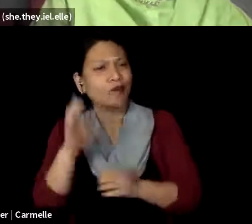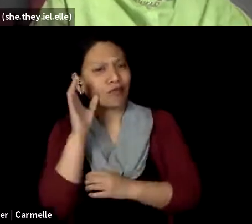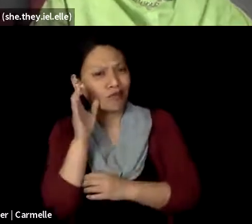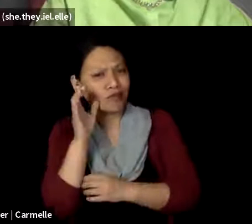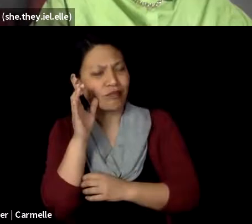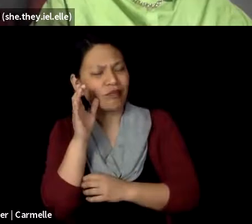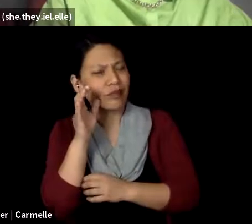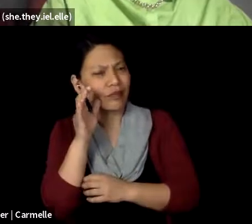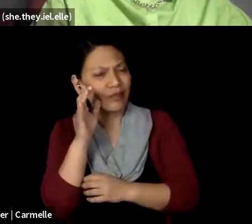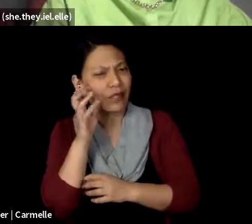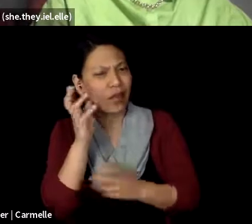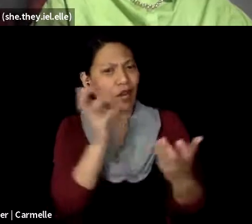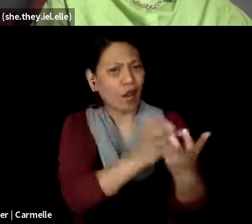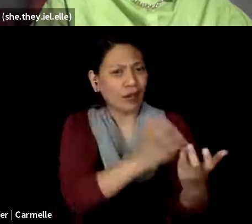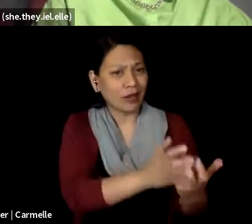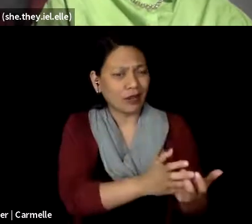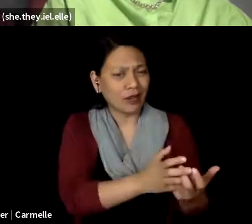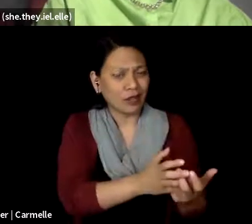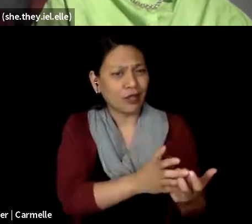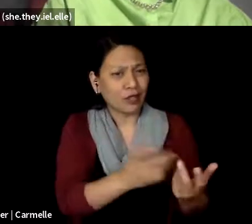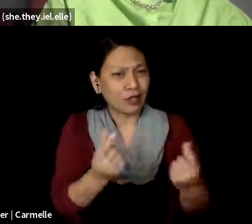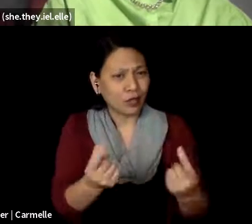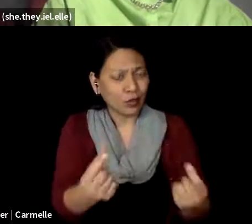But not every institution is going to do that because